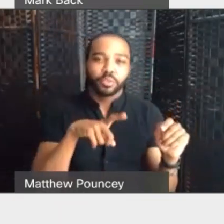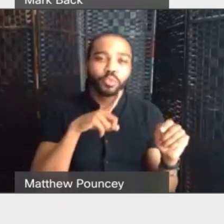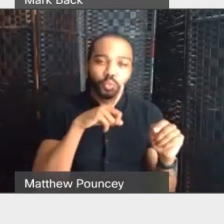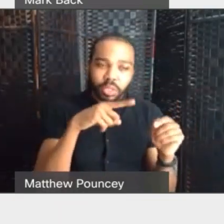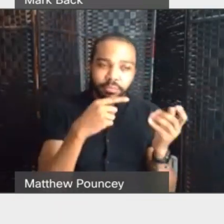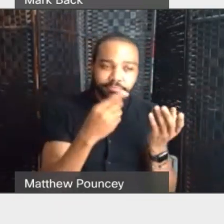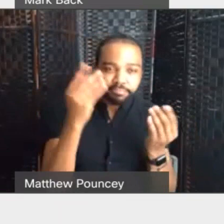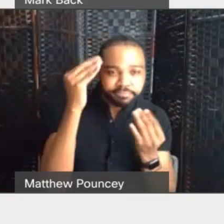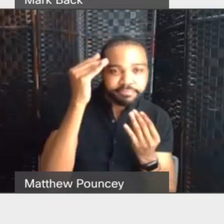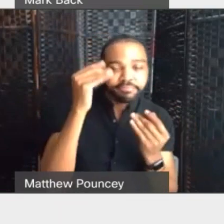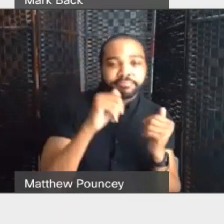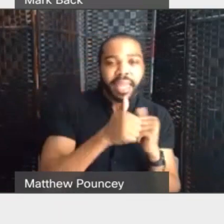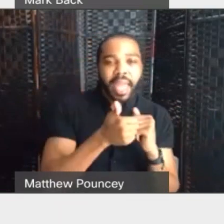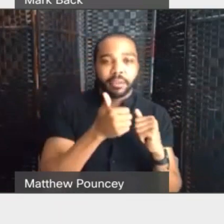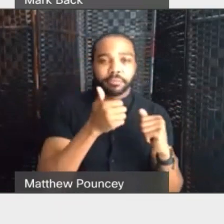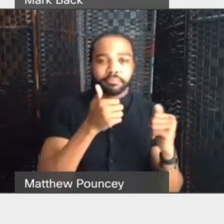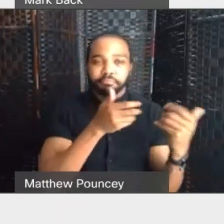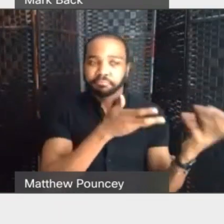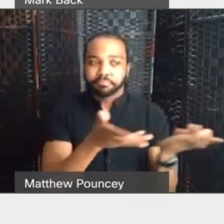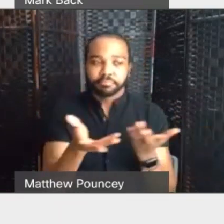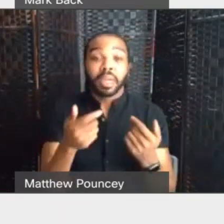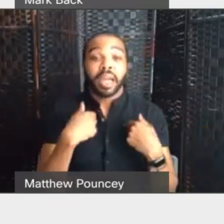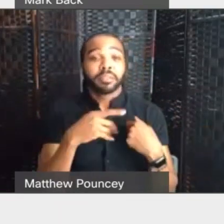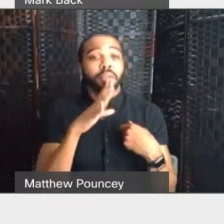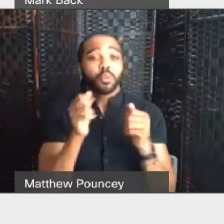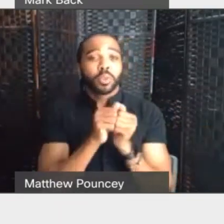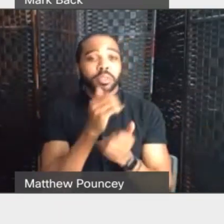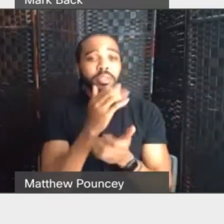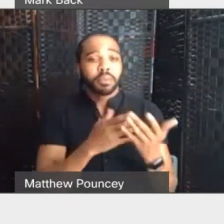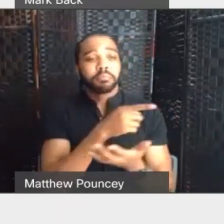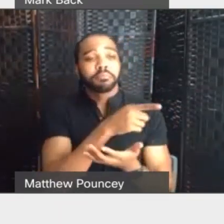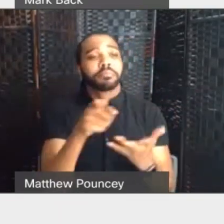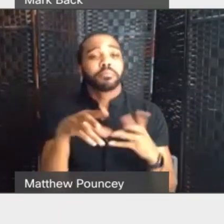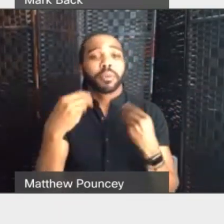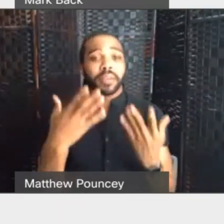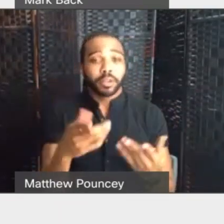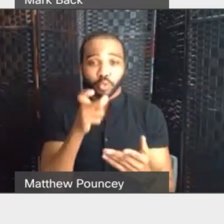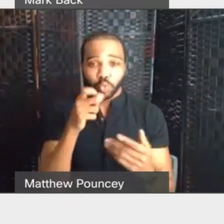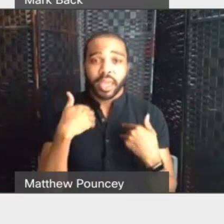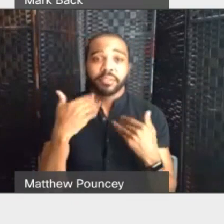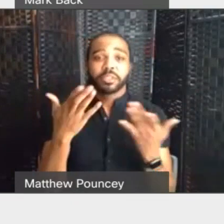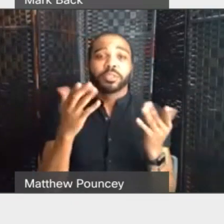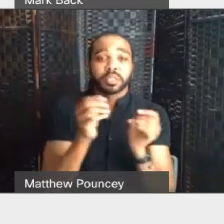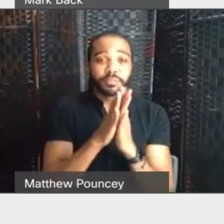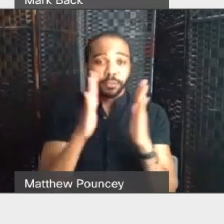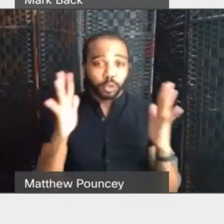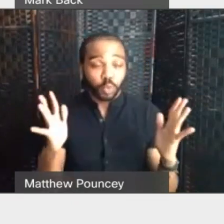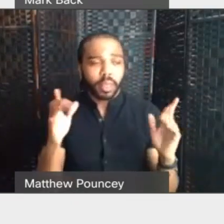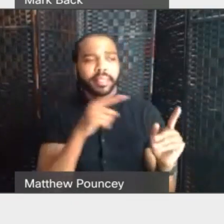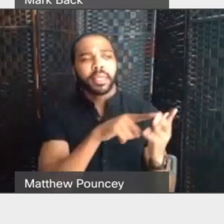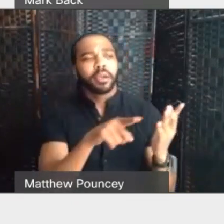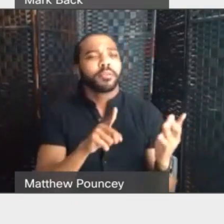be thoughtful about that. And I've spoken to some of the providers who are providing services, and they're very